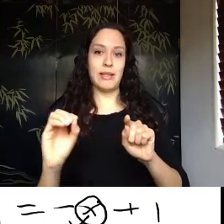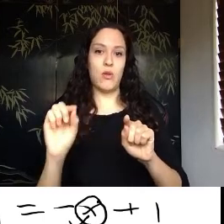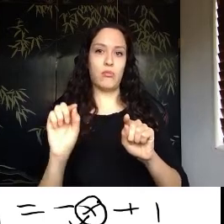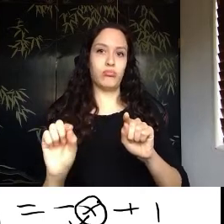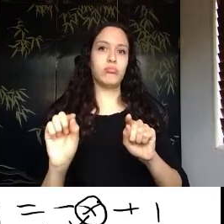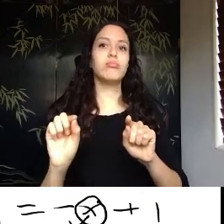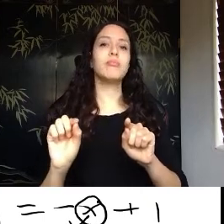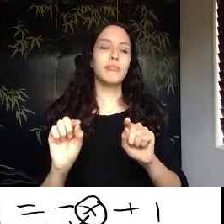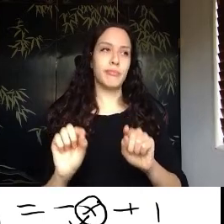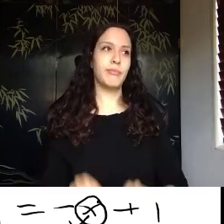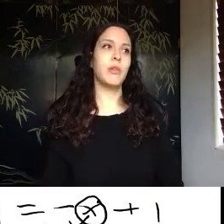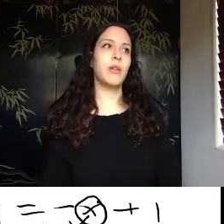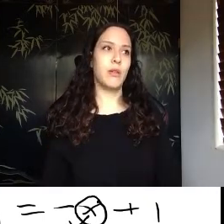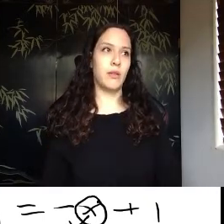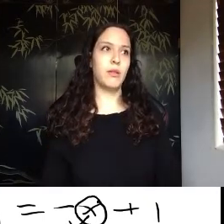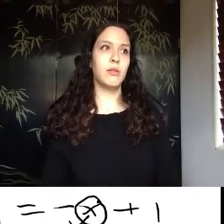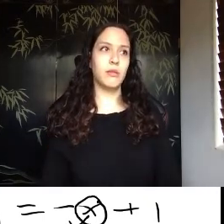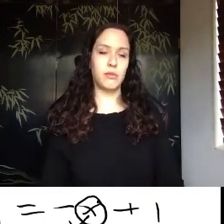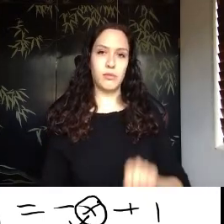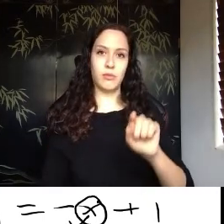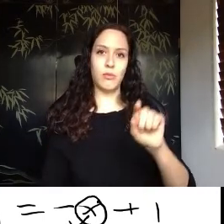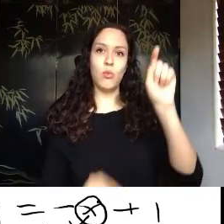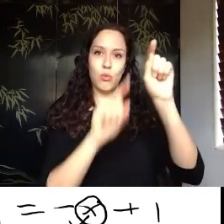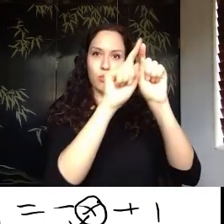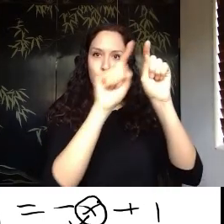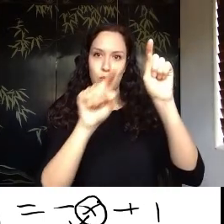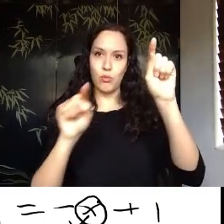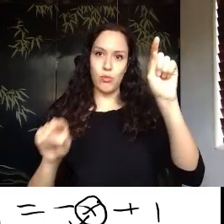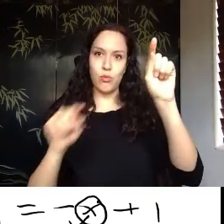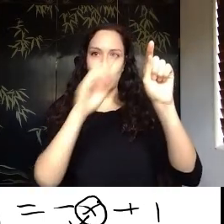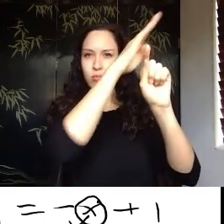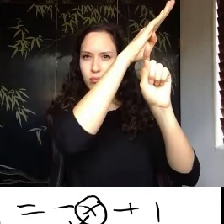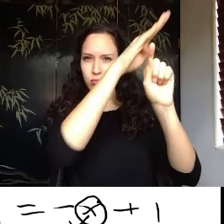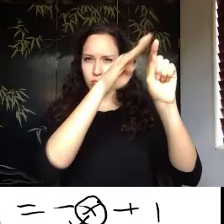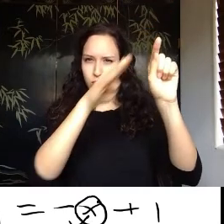go. Now, I'm going to try drawing as straight a line as possible.